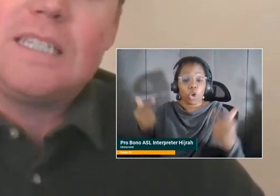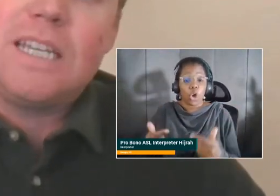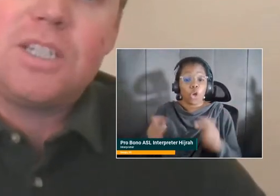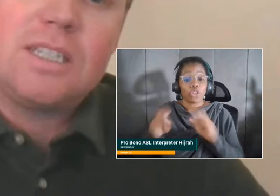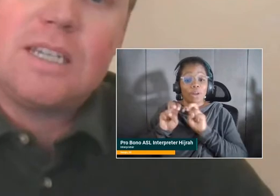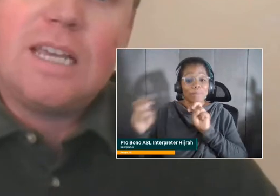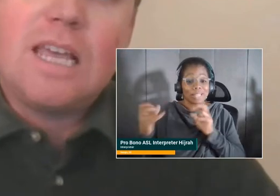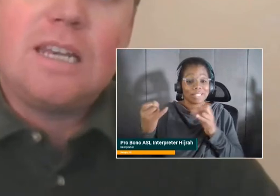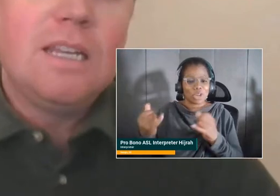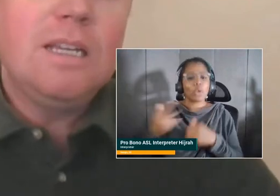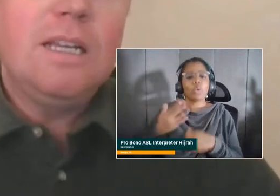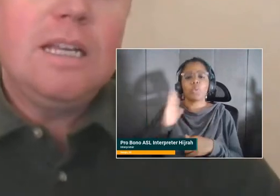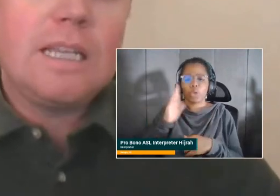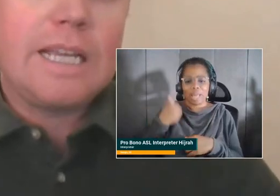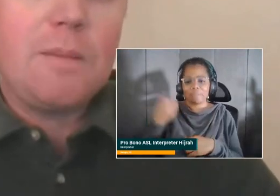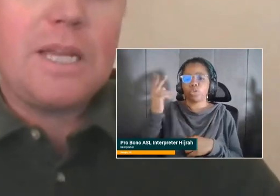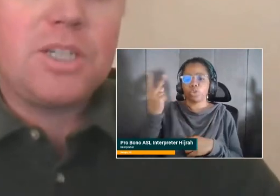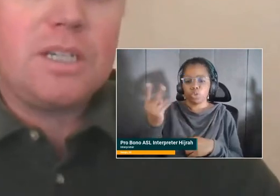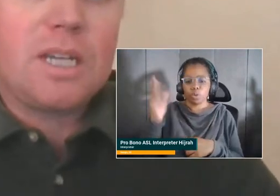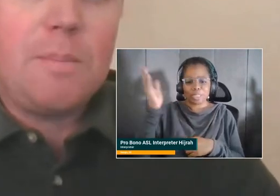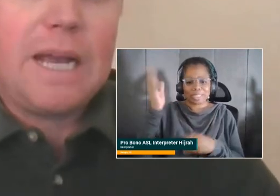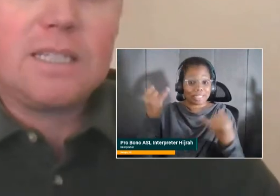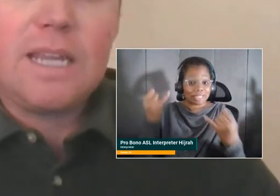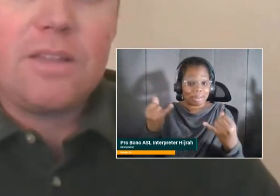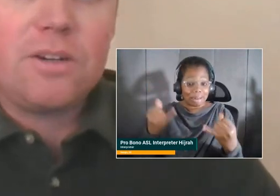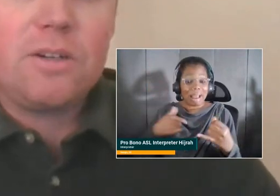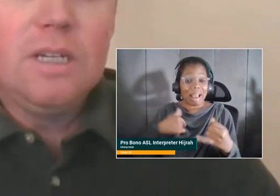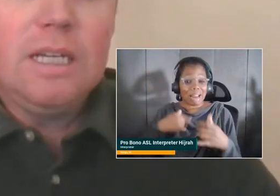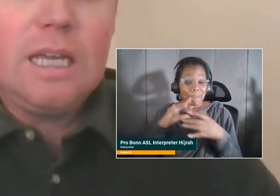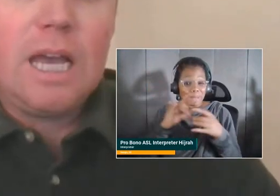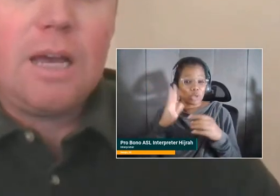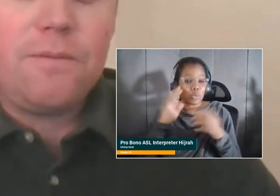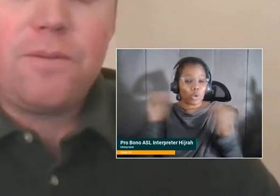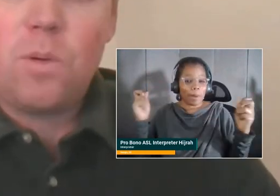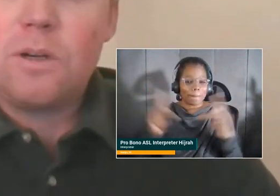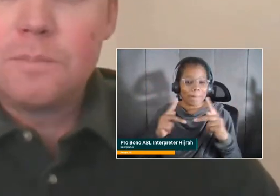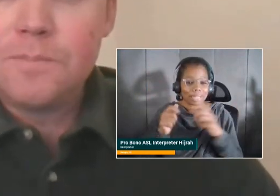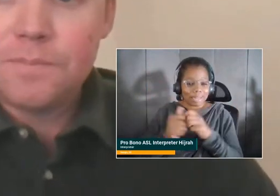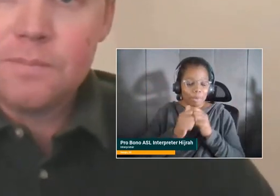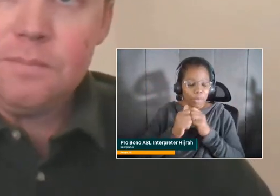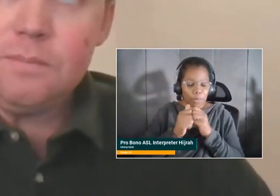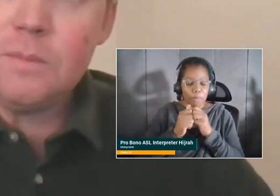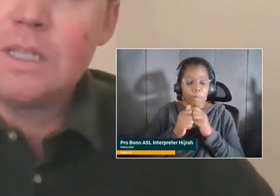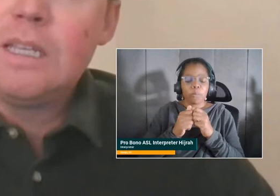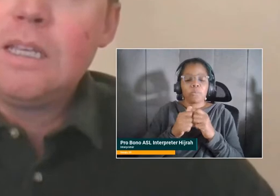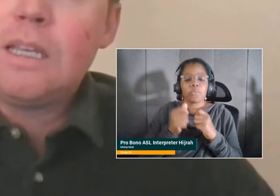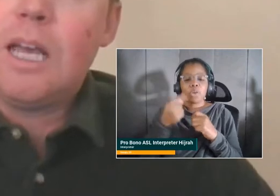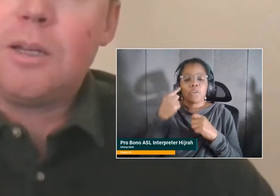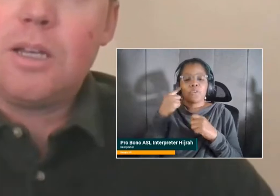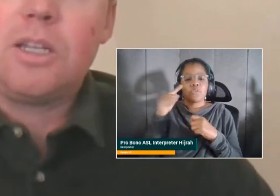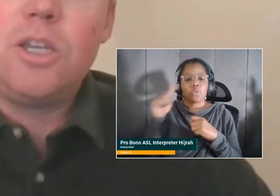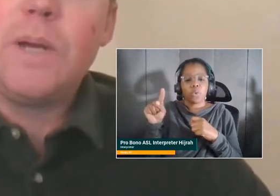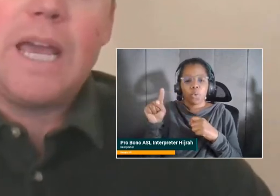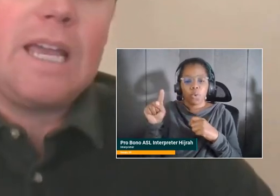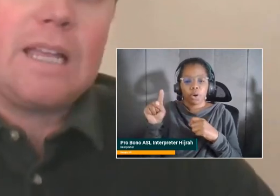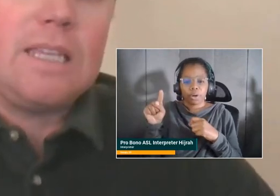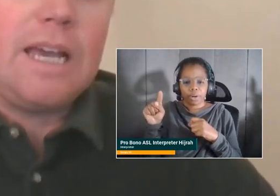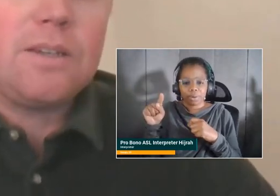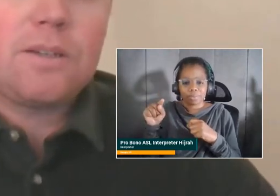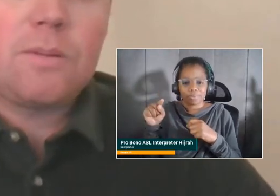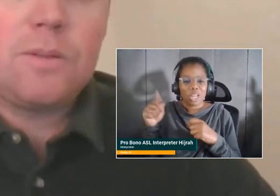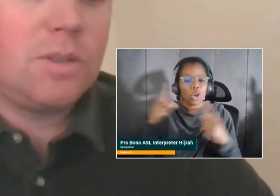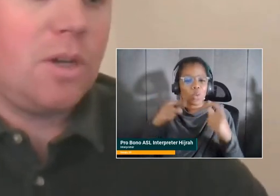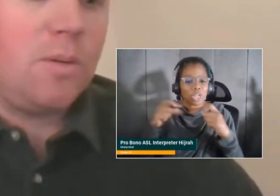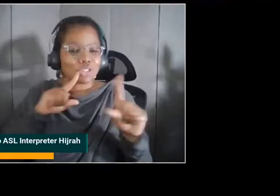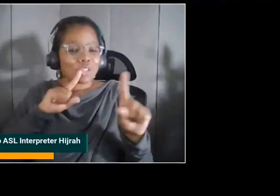have two presentations today and then, like I mentioned, come back together for a Q&A at